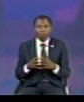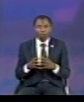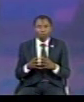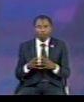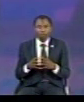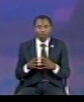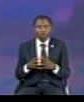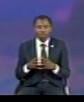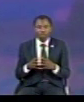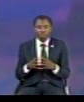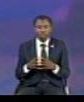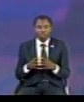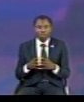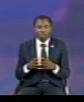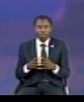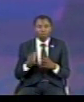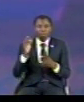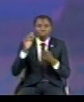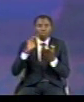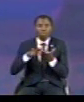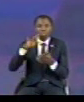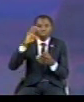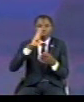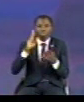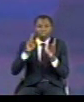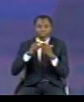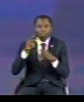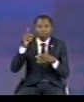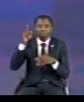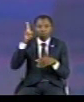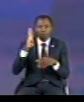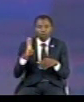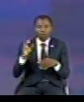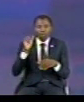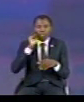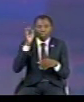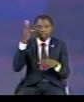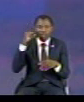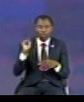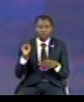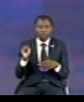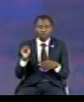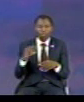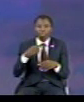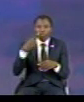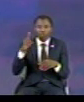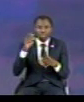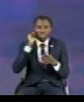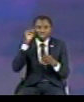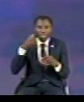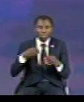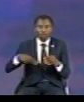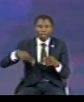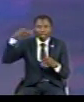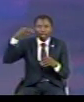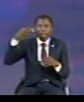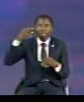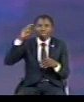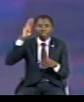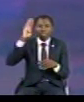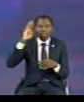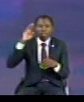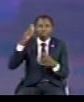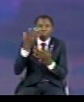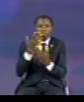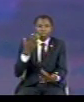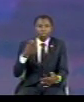says, glory be to God. He said last month she was diagnosed of high BP, and this led to several